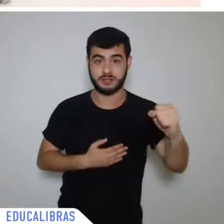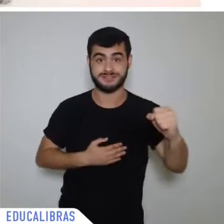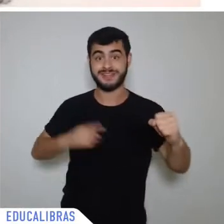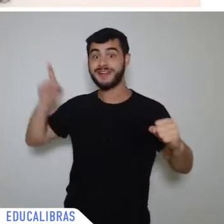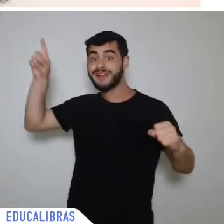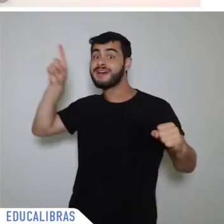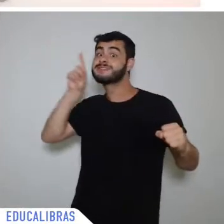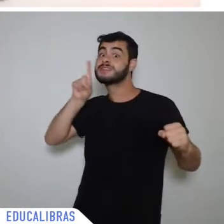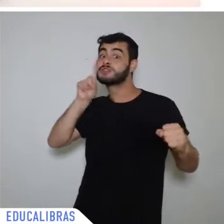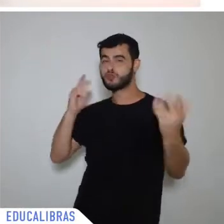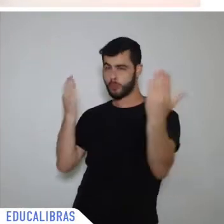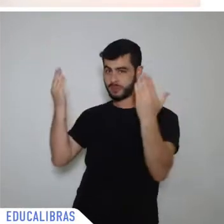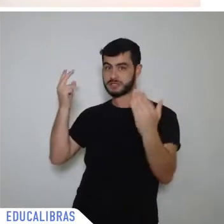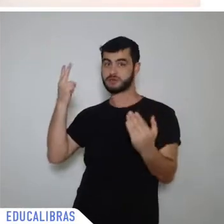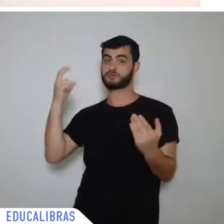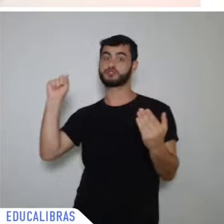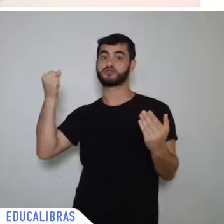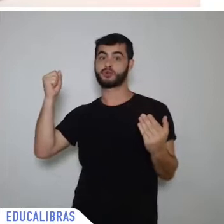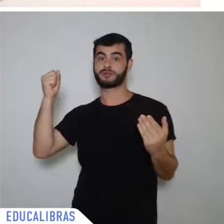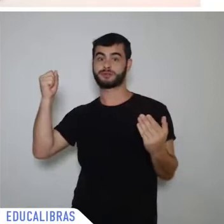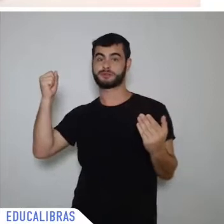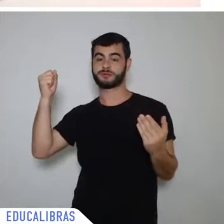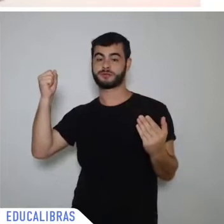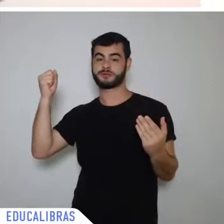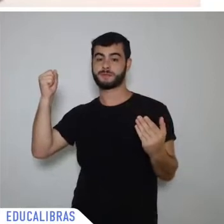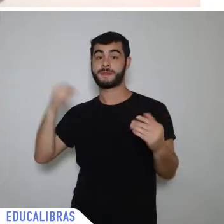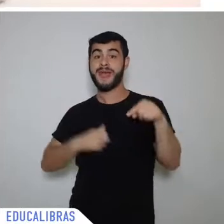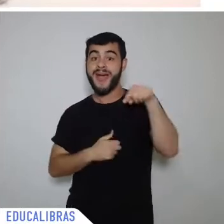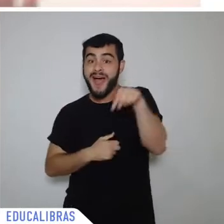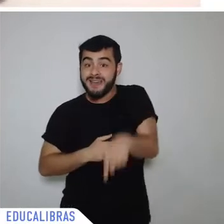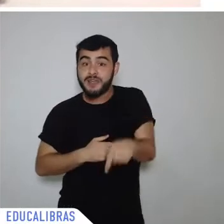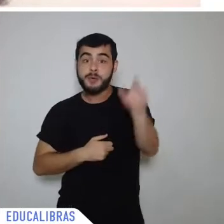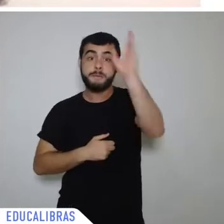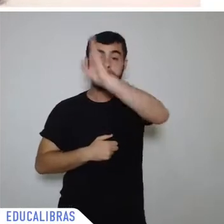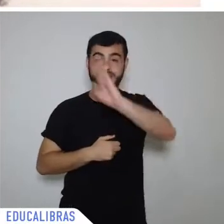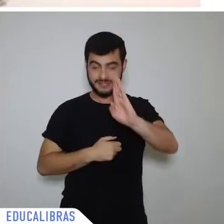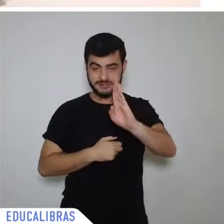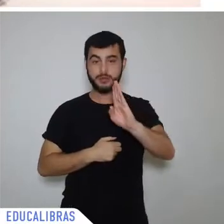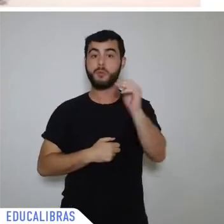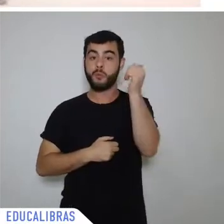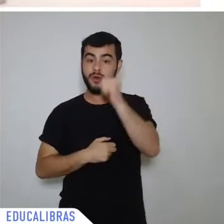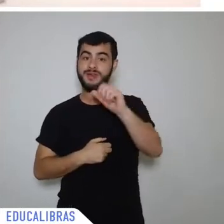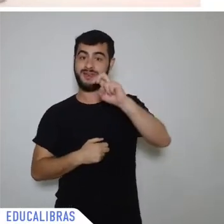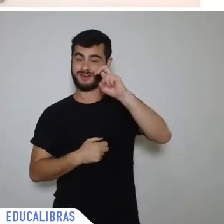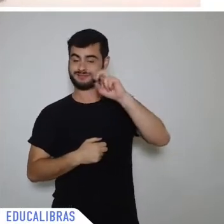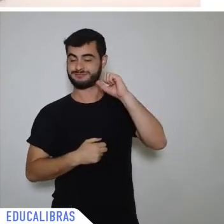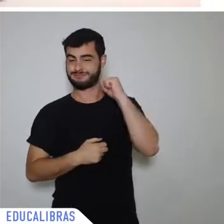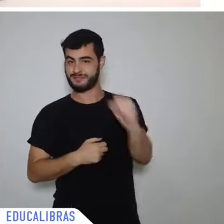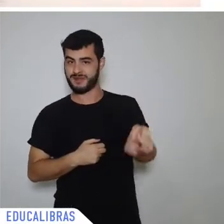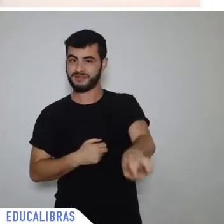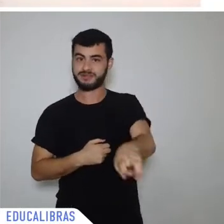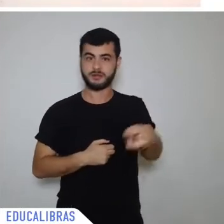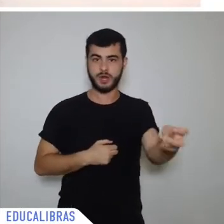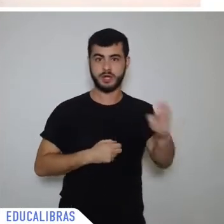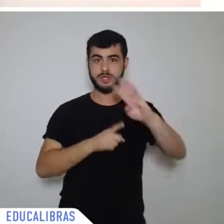homicides in Brazil. In the United States, for example, you have 28 homicides only. So our index